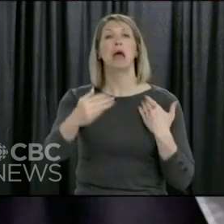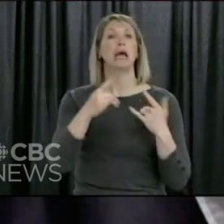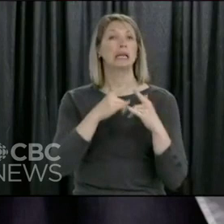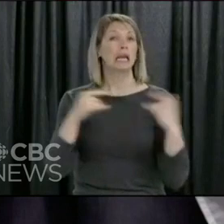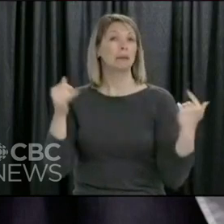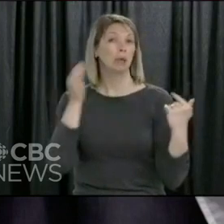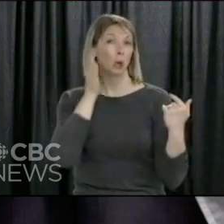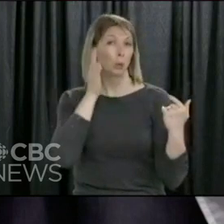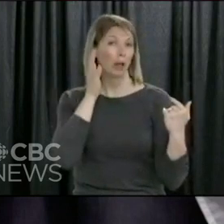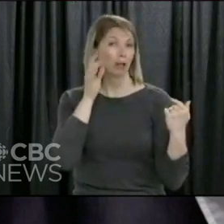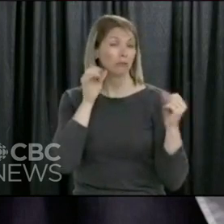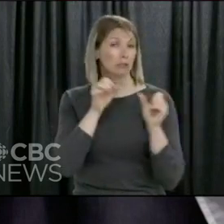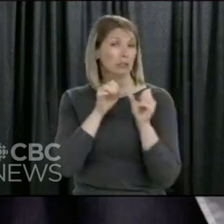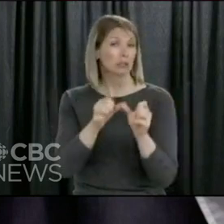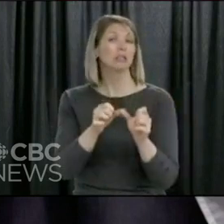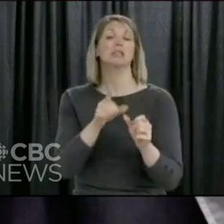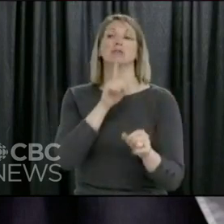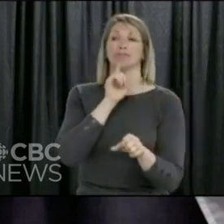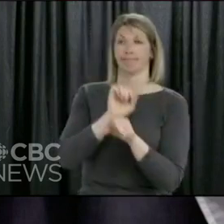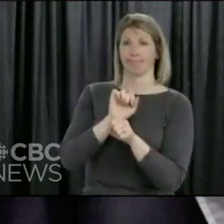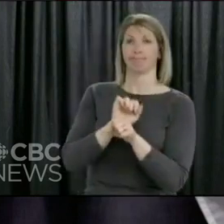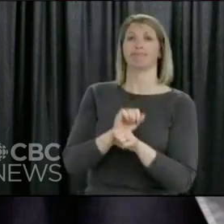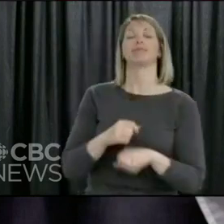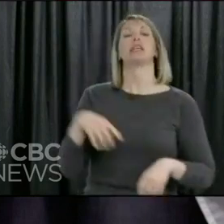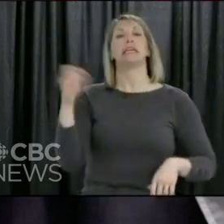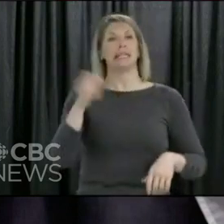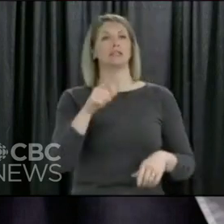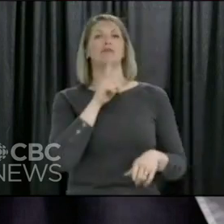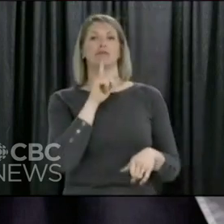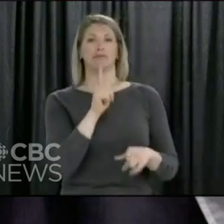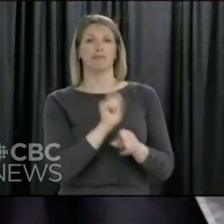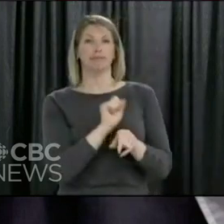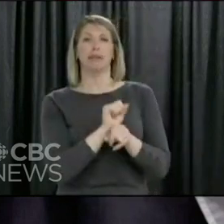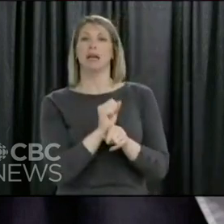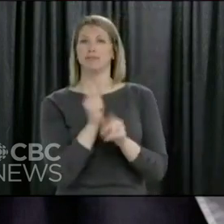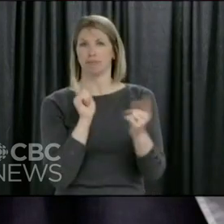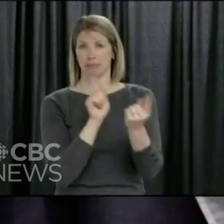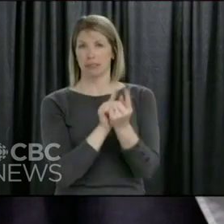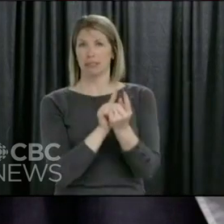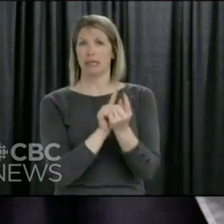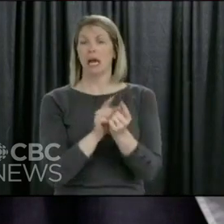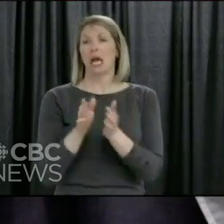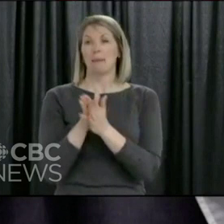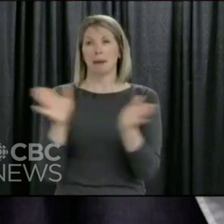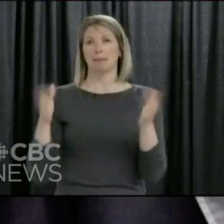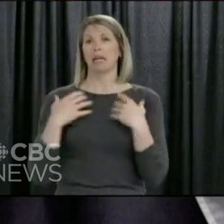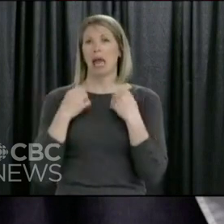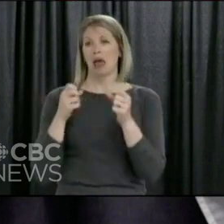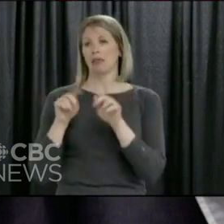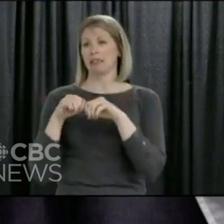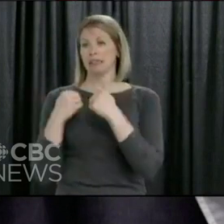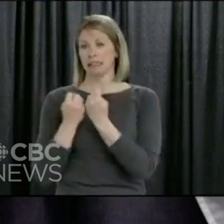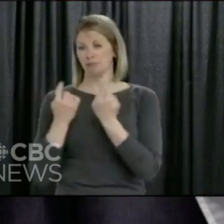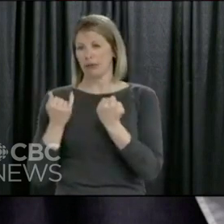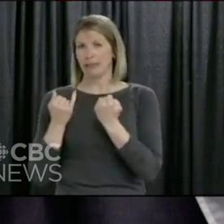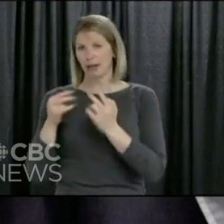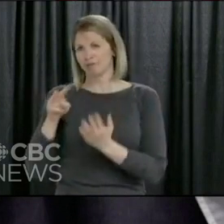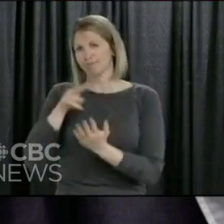we did meet with them, and we had a great discussion, and the public health team has taken their information back now, and we're